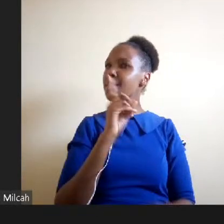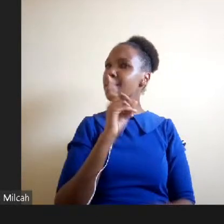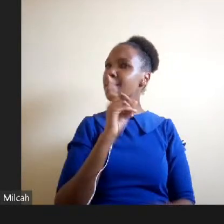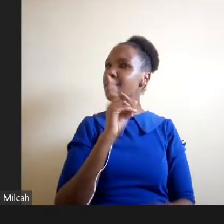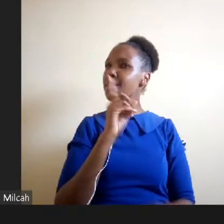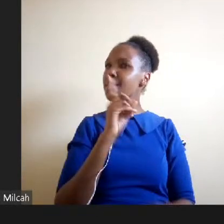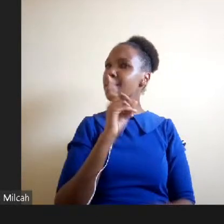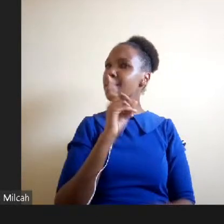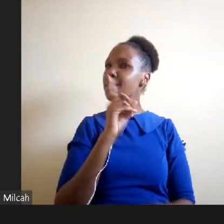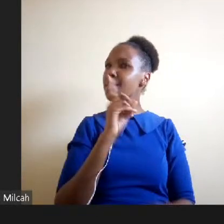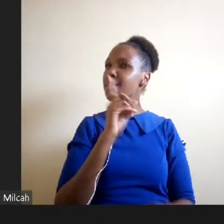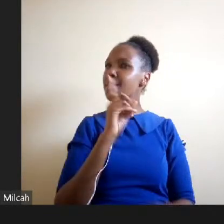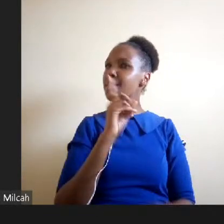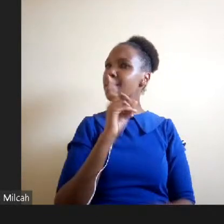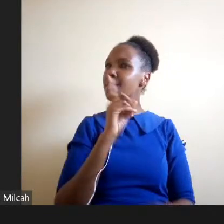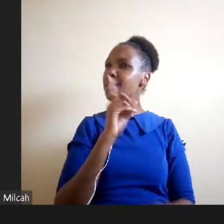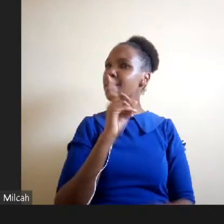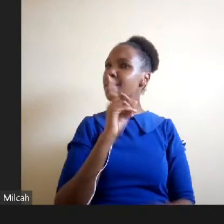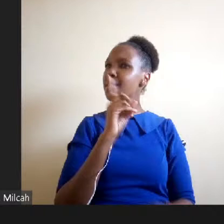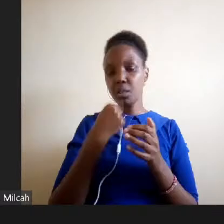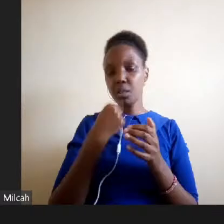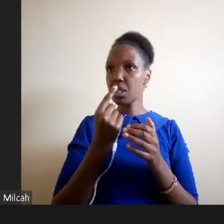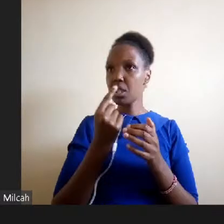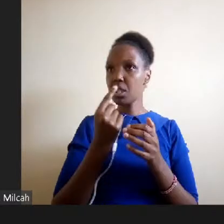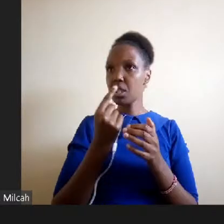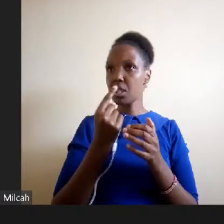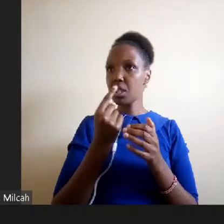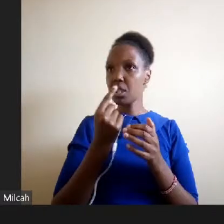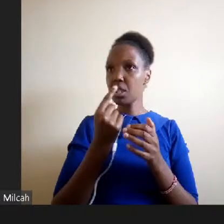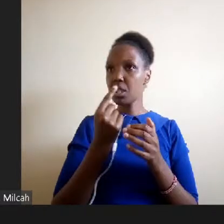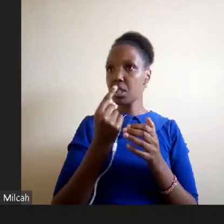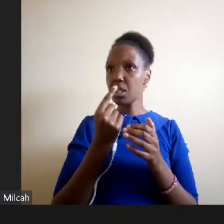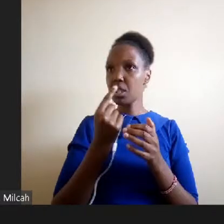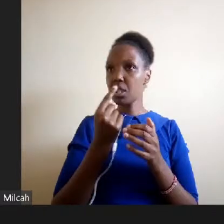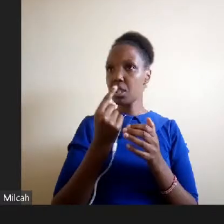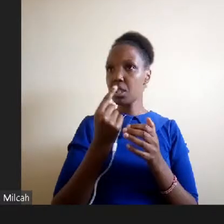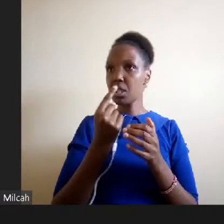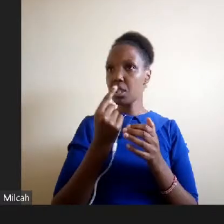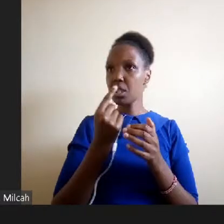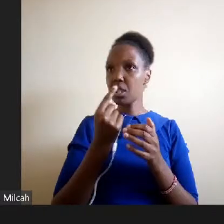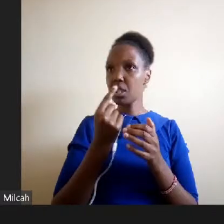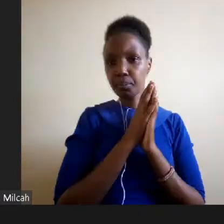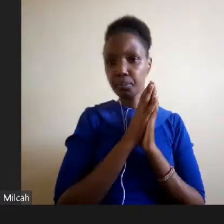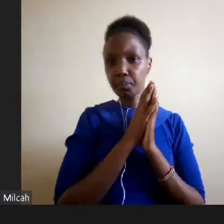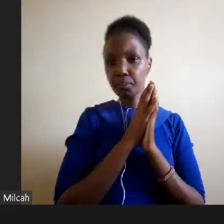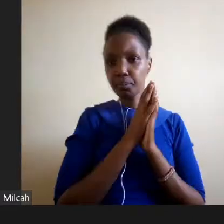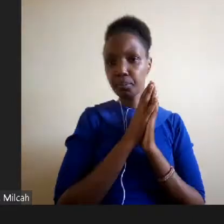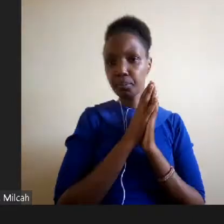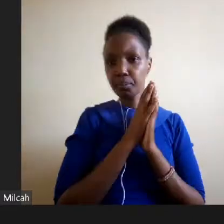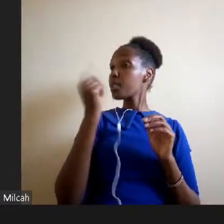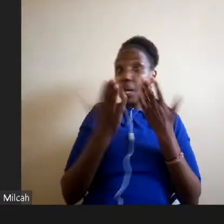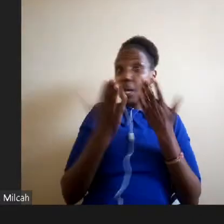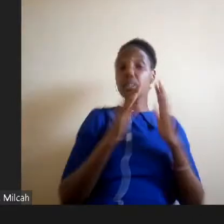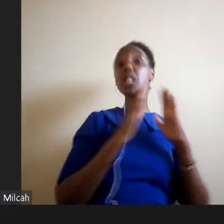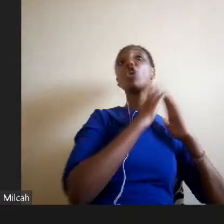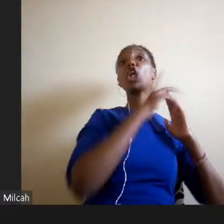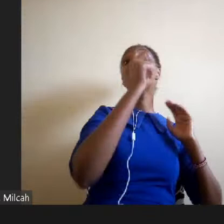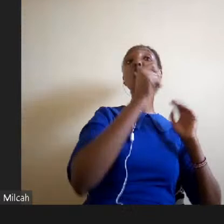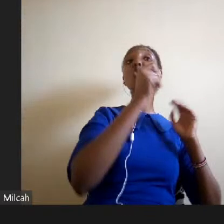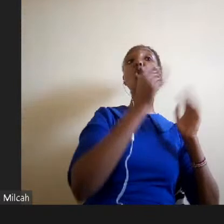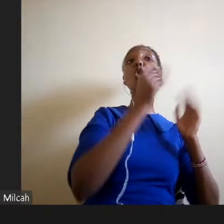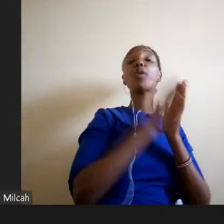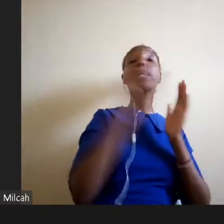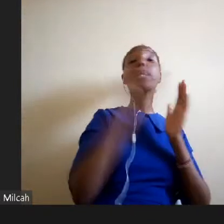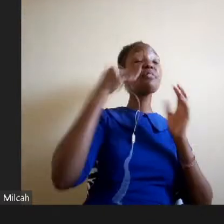say that the toilet is a tech-free zone, and as a parent, you still go with your phone to the toilet. You need to show your children that, by the way, you know